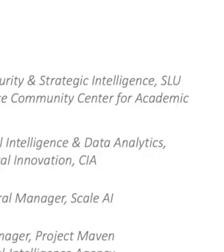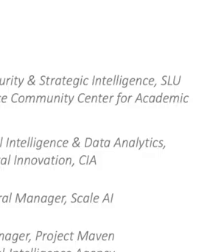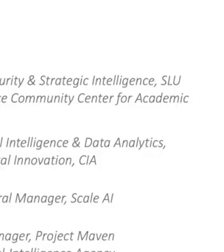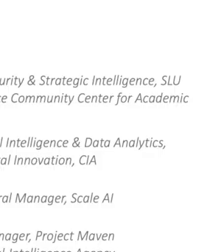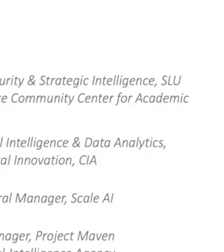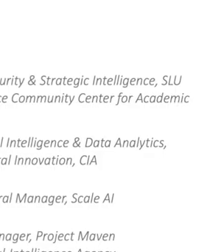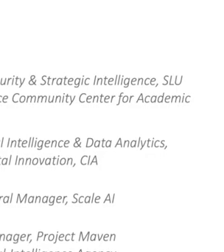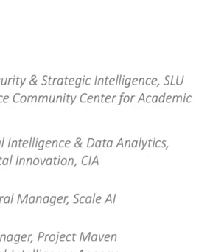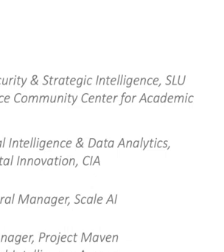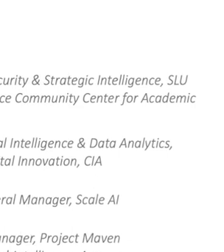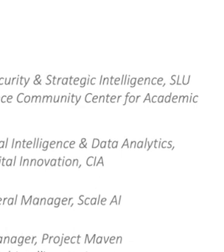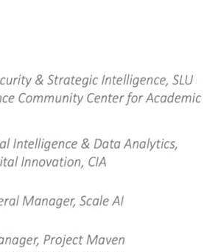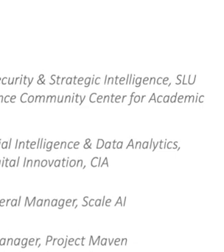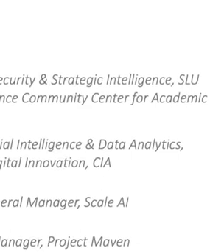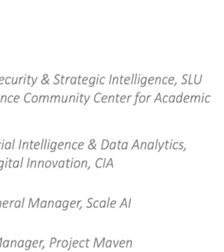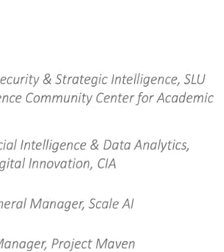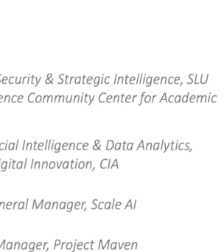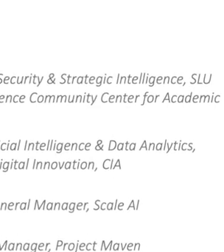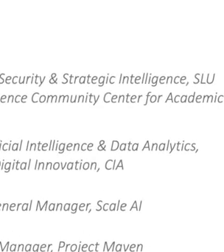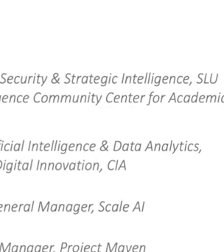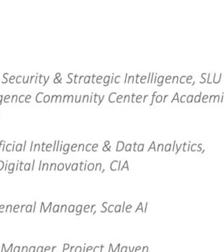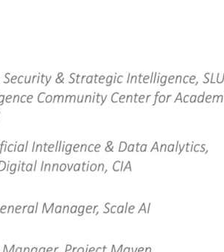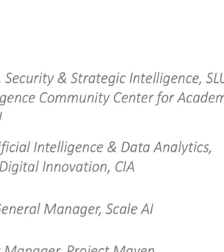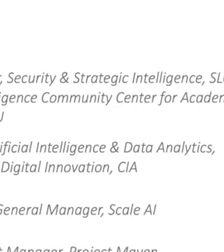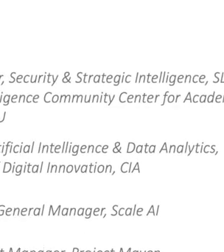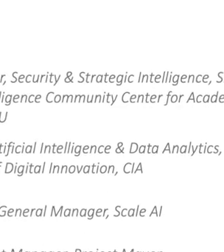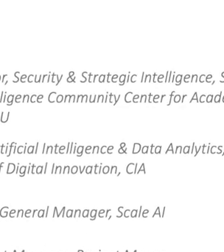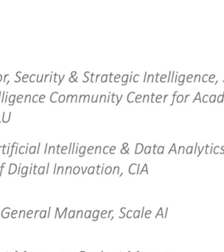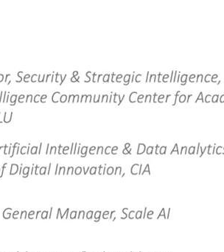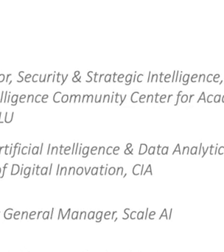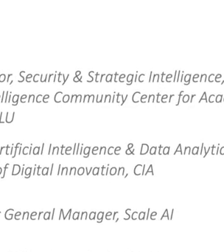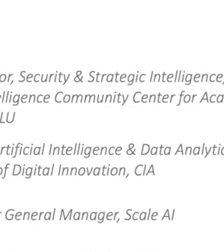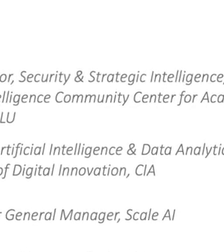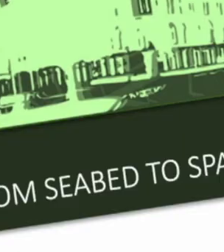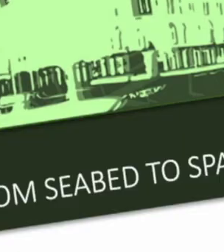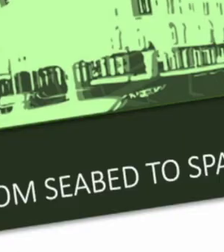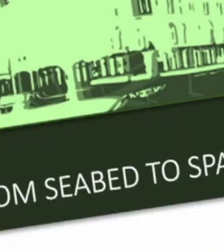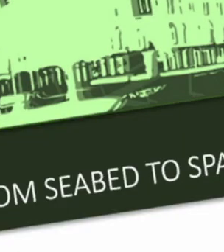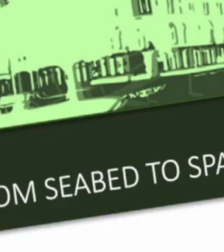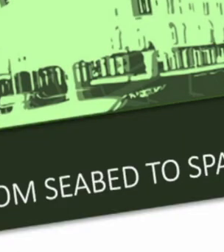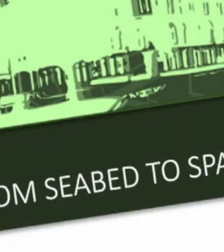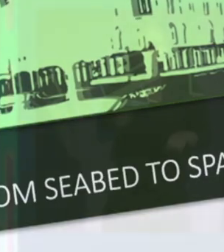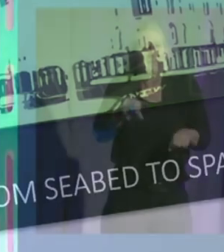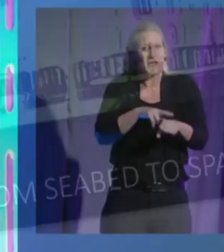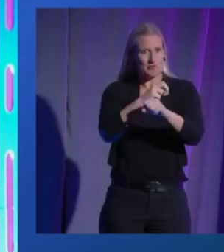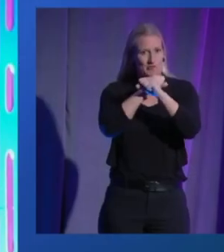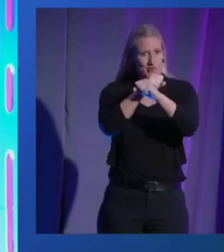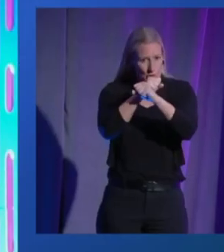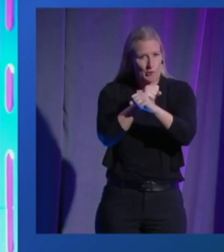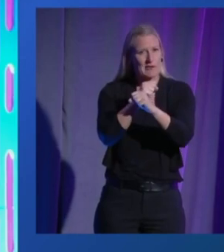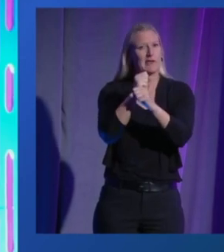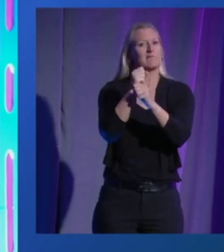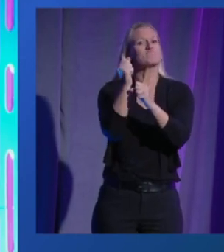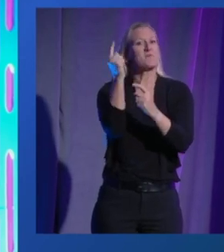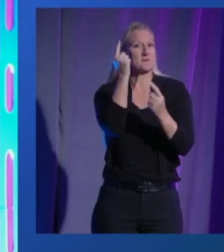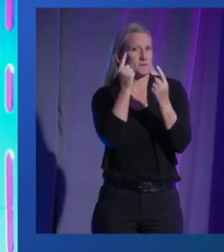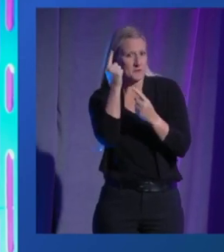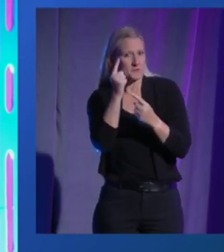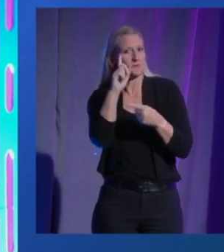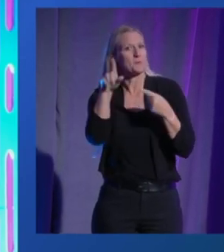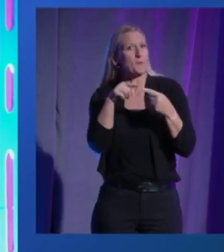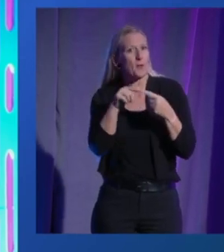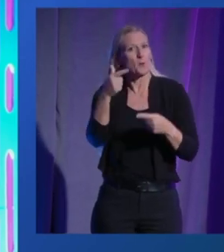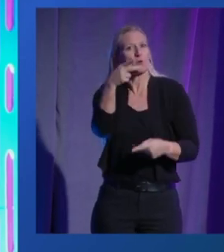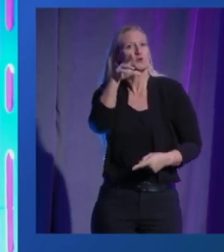you well today's second panel focuses on the National Security considerations of geospatial artificial